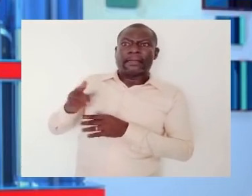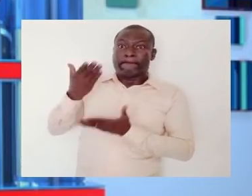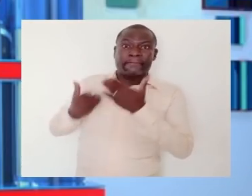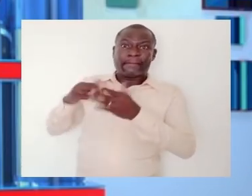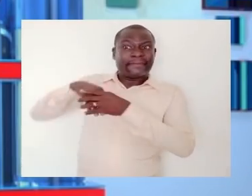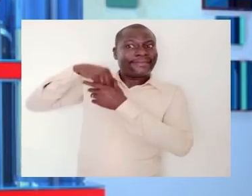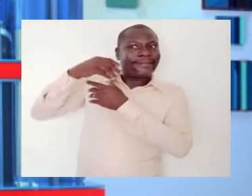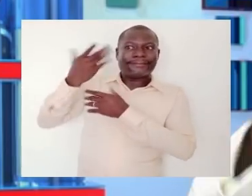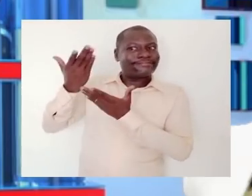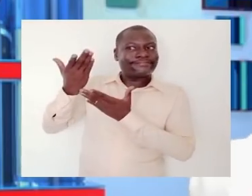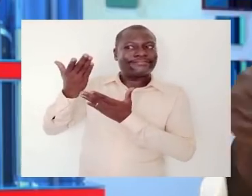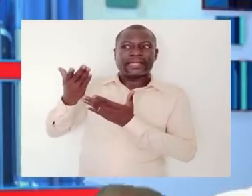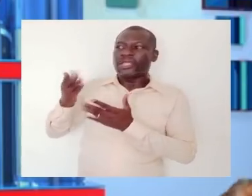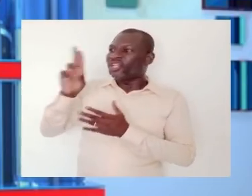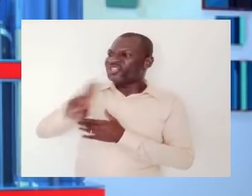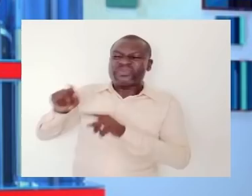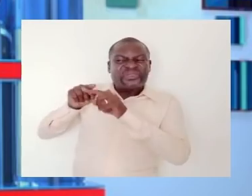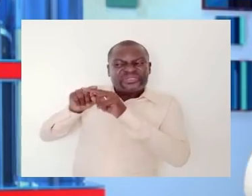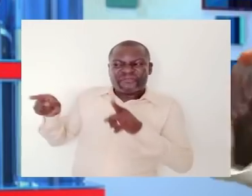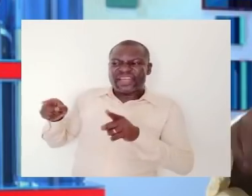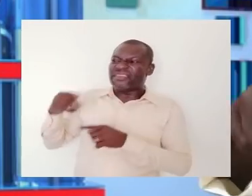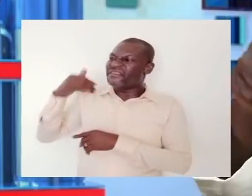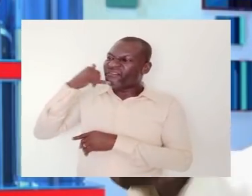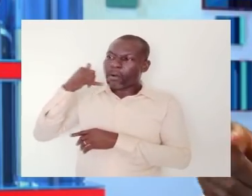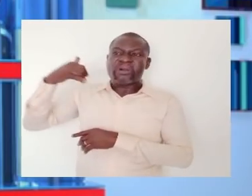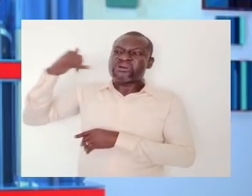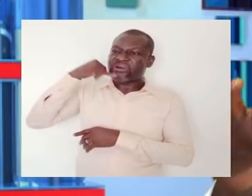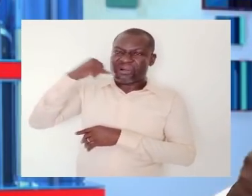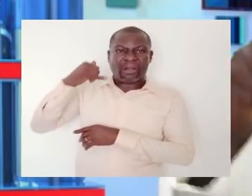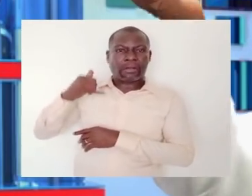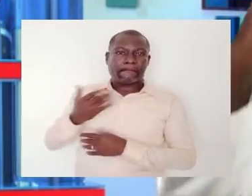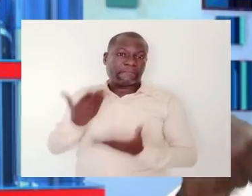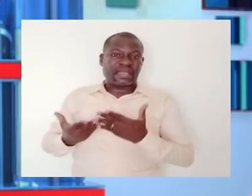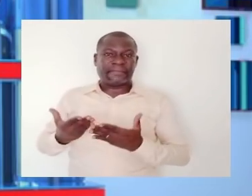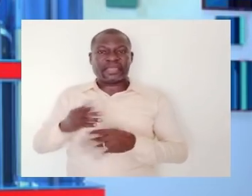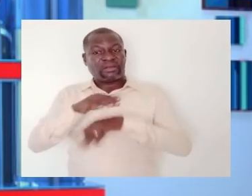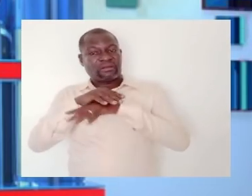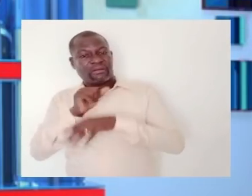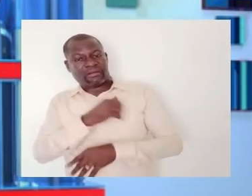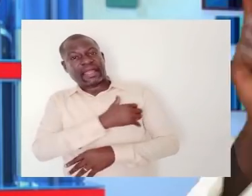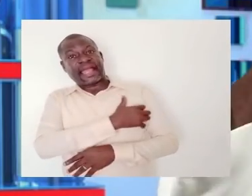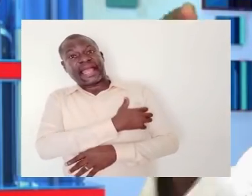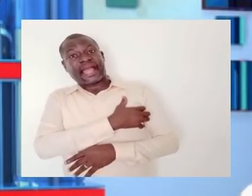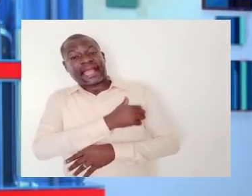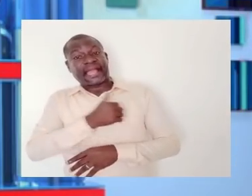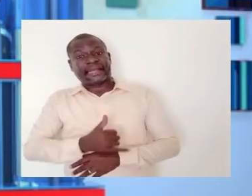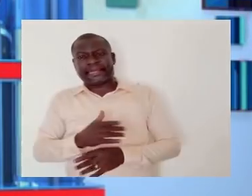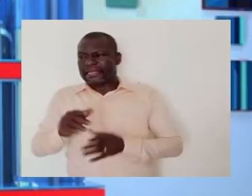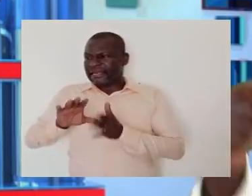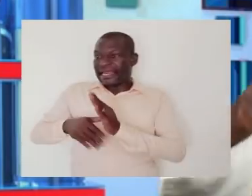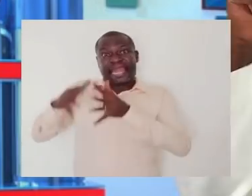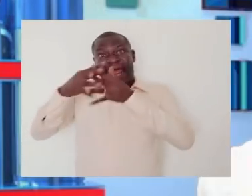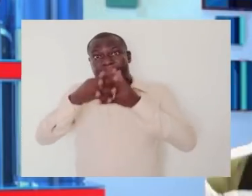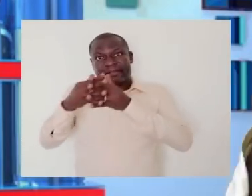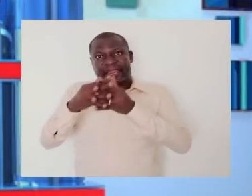foreign chips e to agina prison ho a ono timi fro obi a ona prison e ka chance me fro from Canada me fro from America